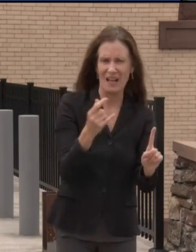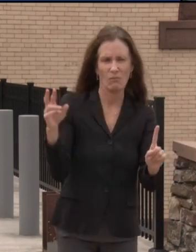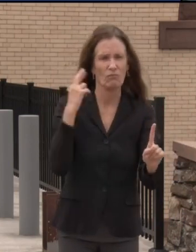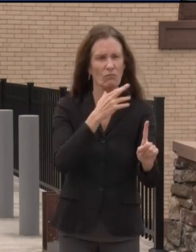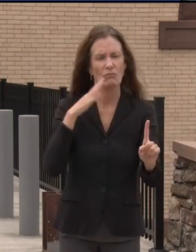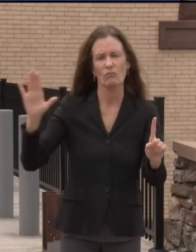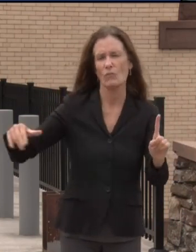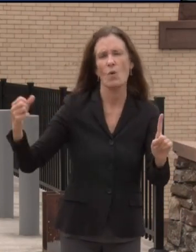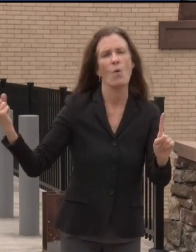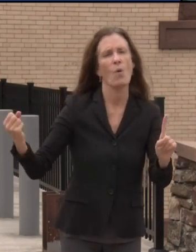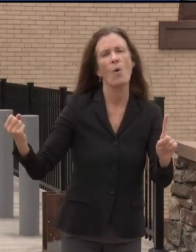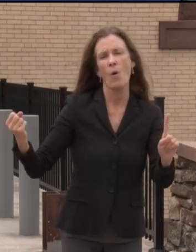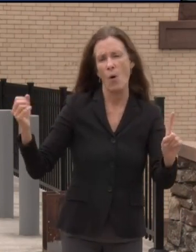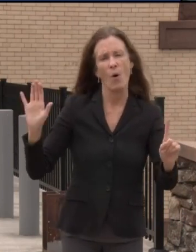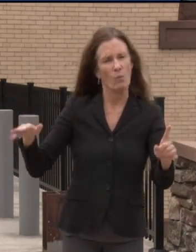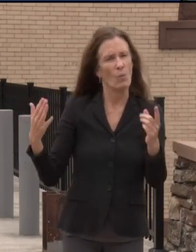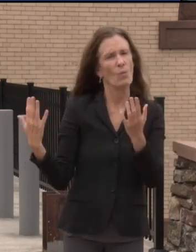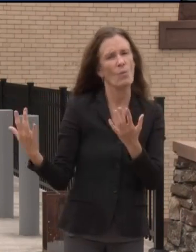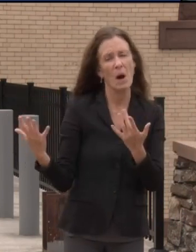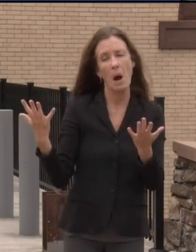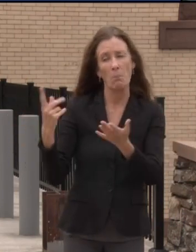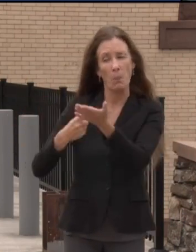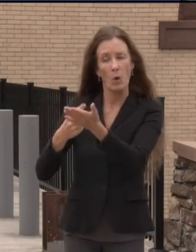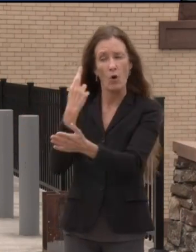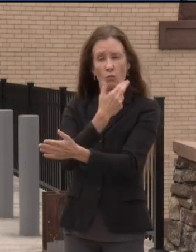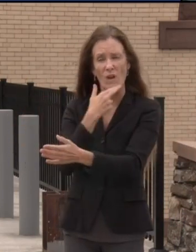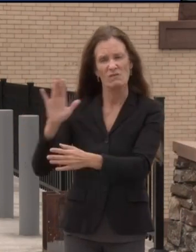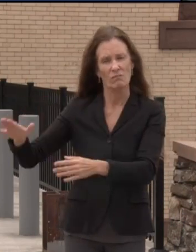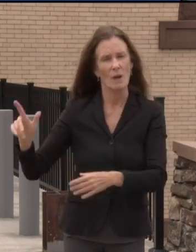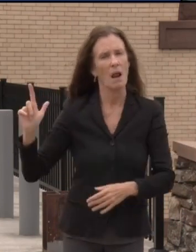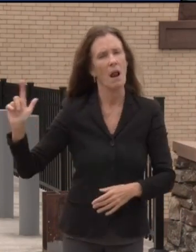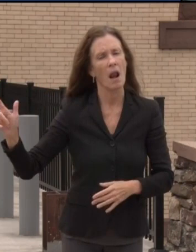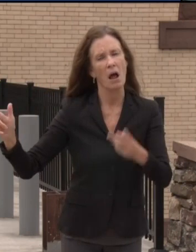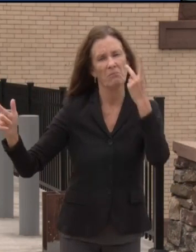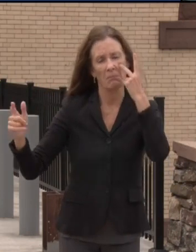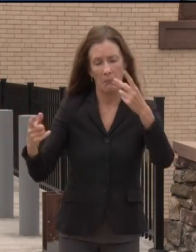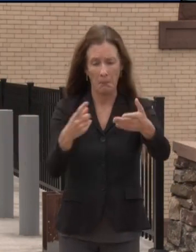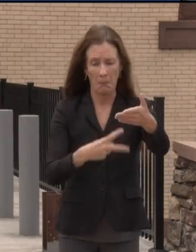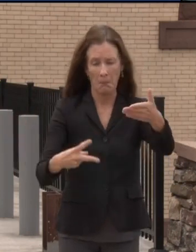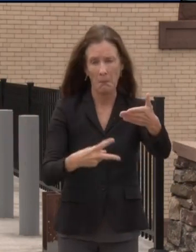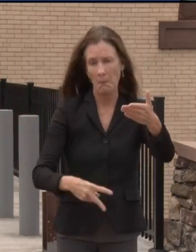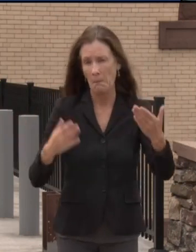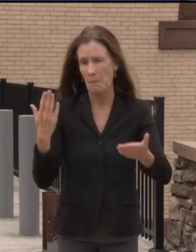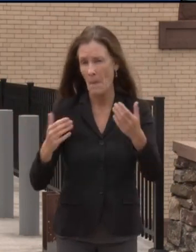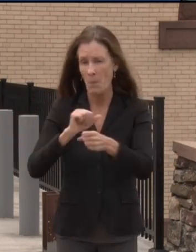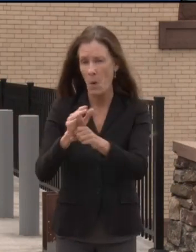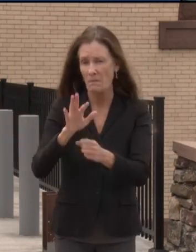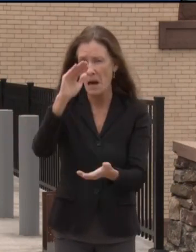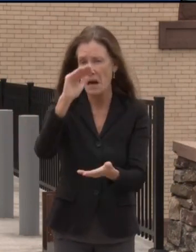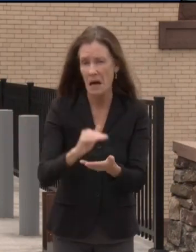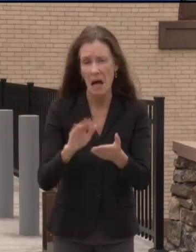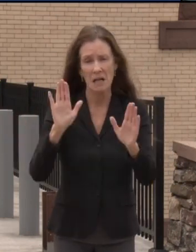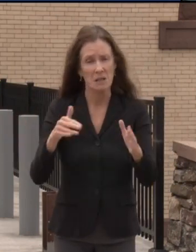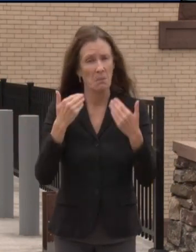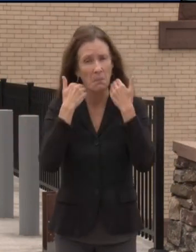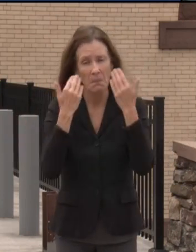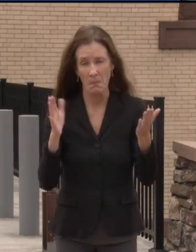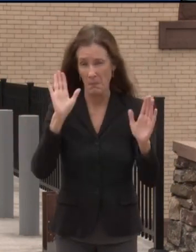progress in terms of the two things that I'm looking at, the case count per 100,000 and